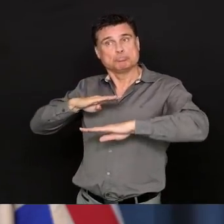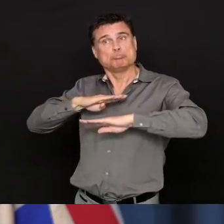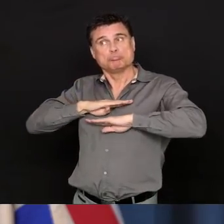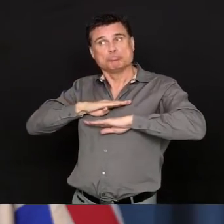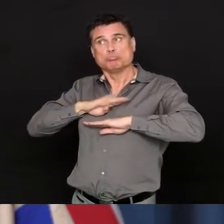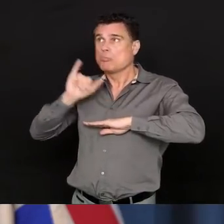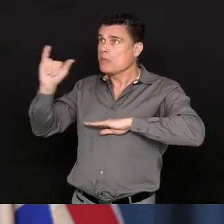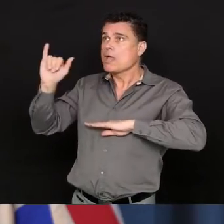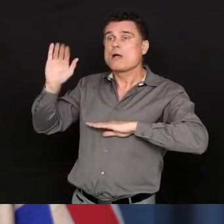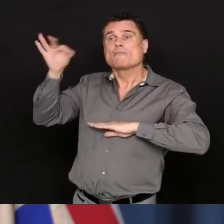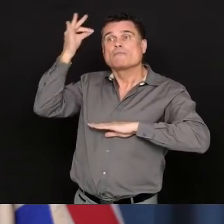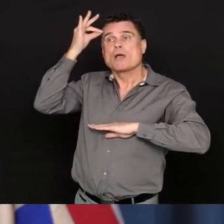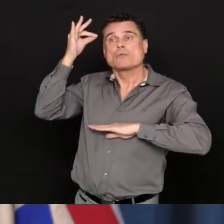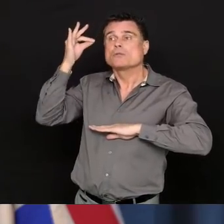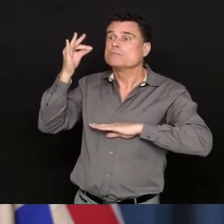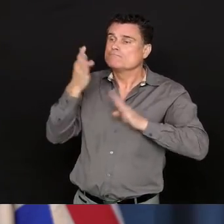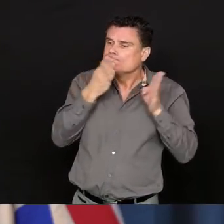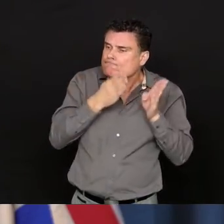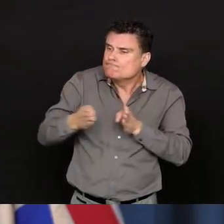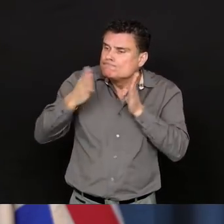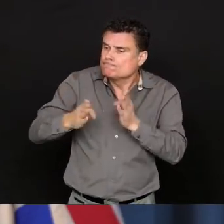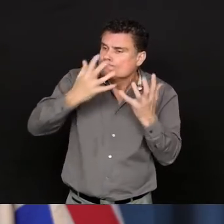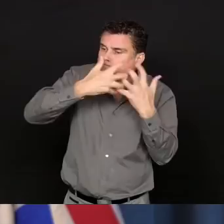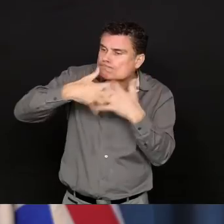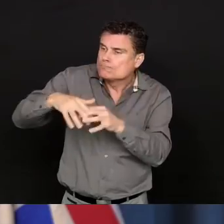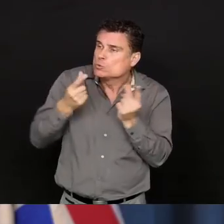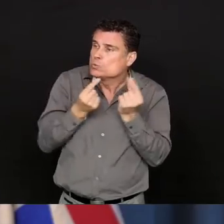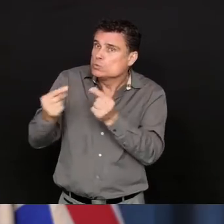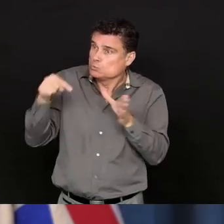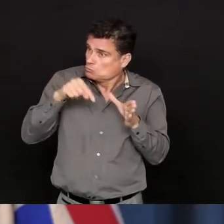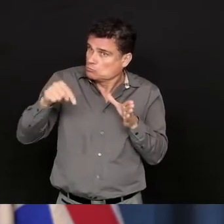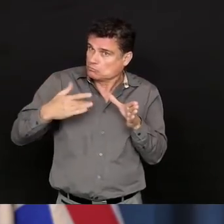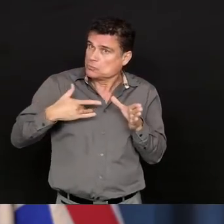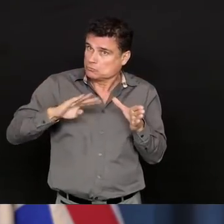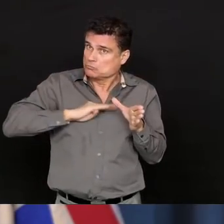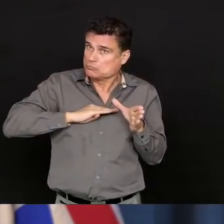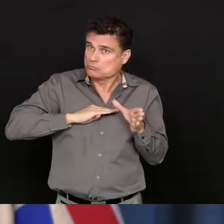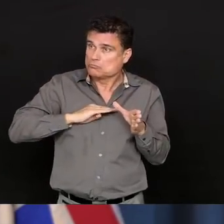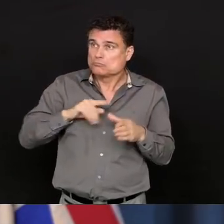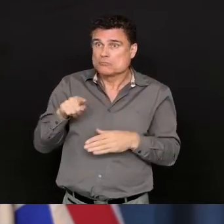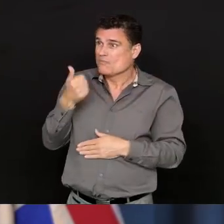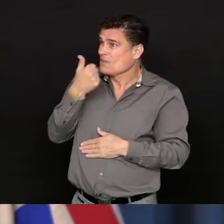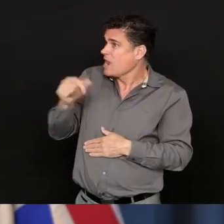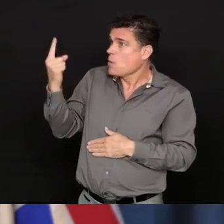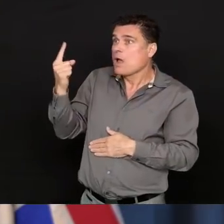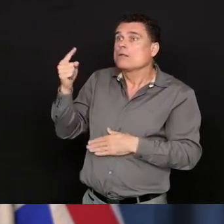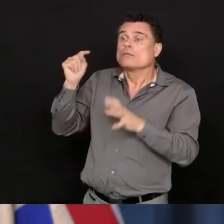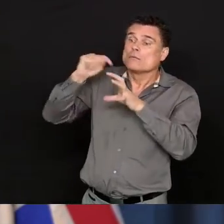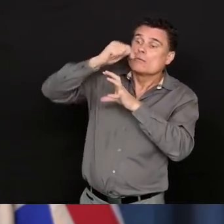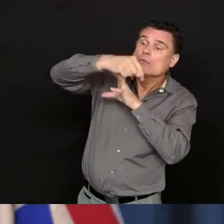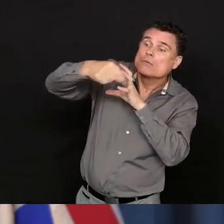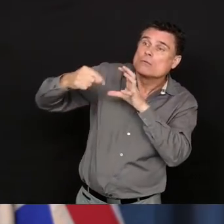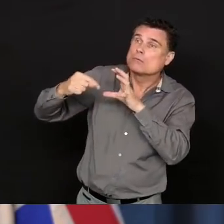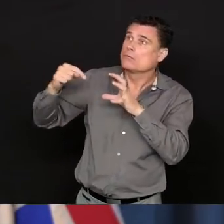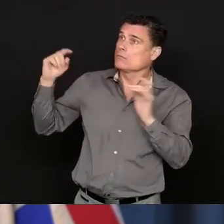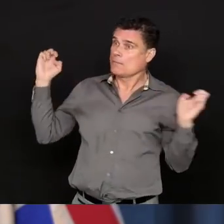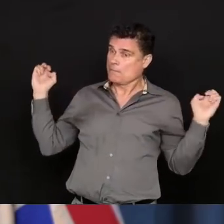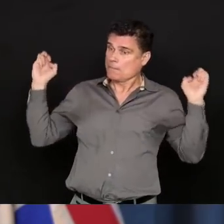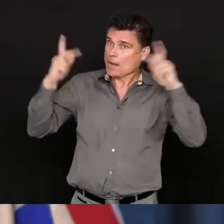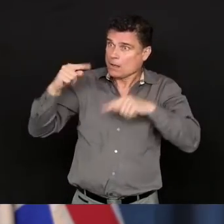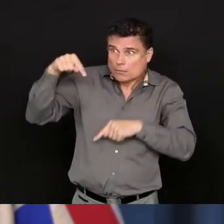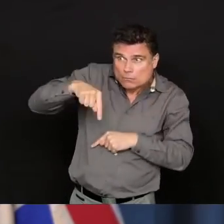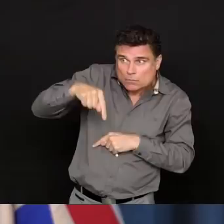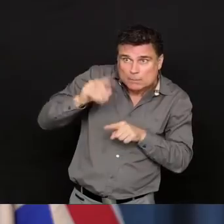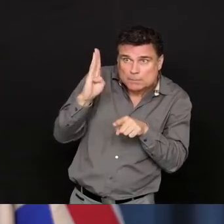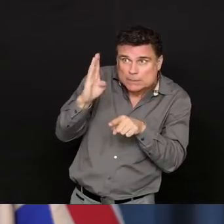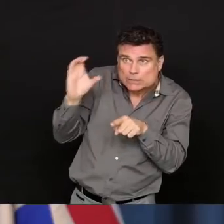And are any of them scheduled to arrive in British Columbia over the next few days? The short answer is